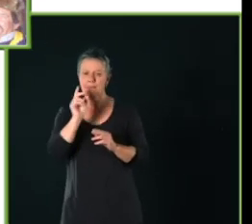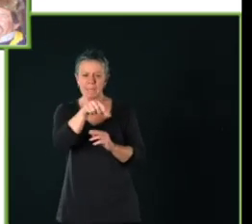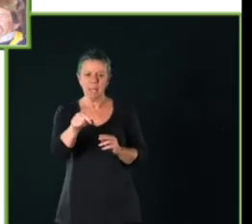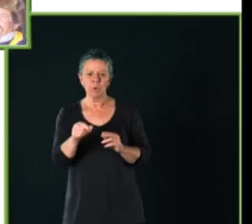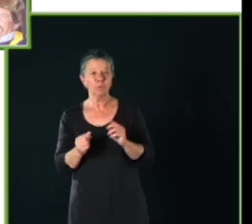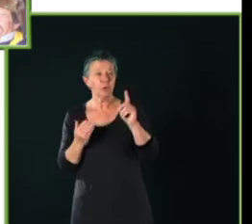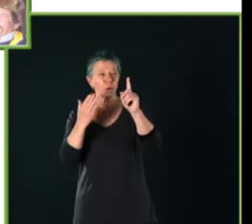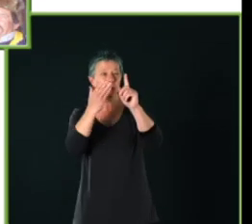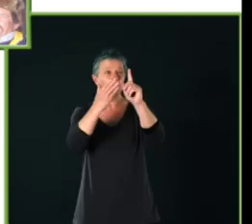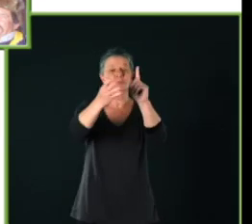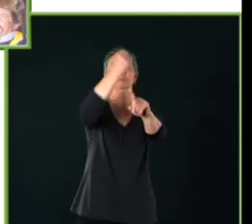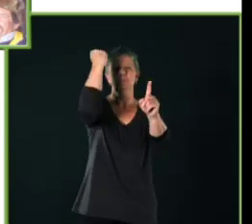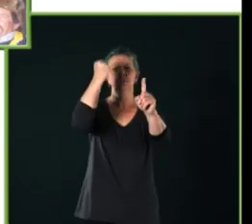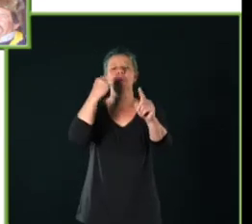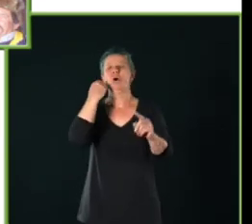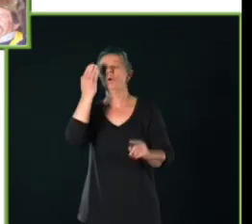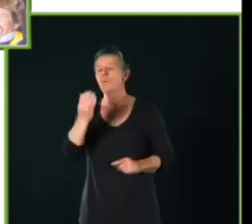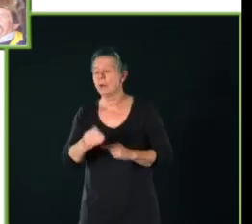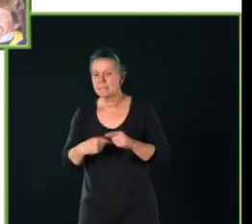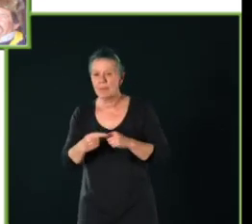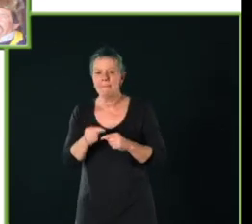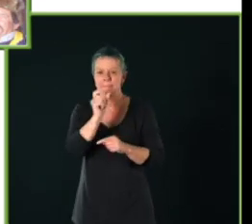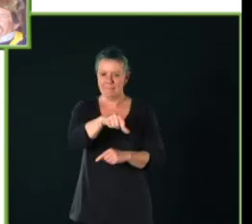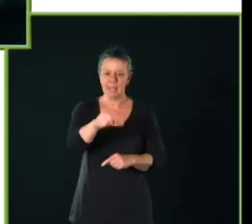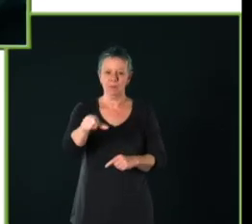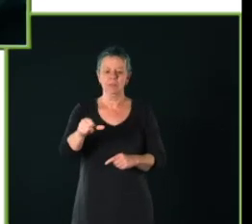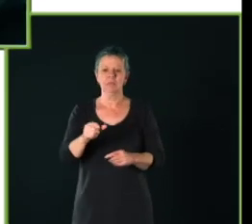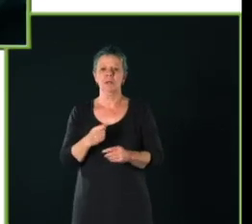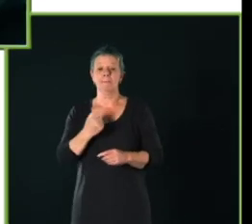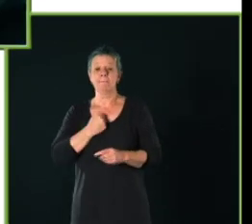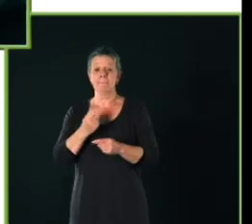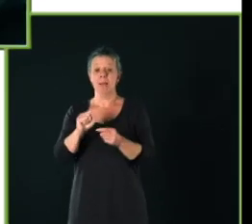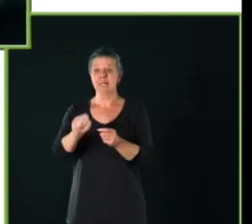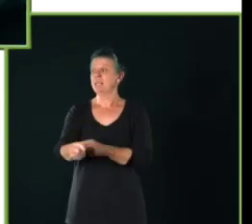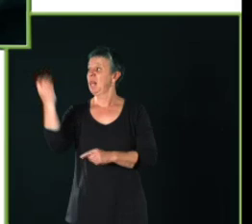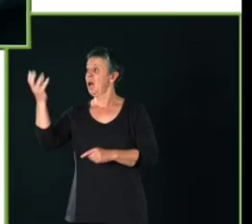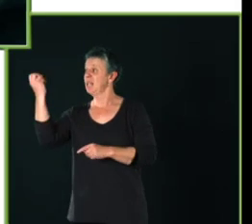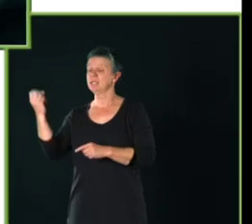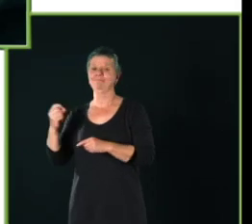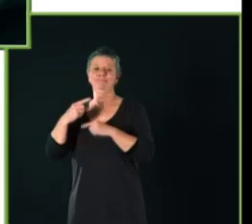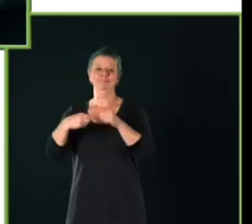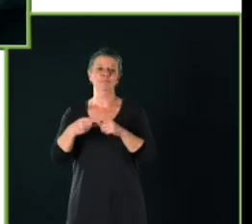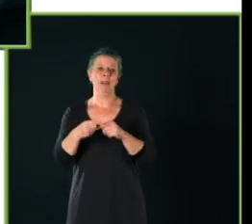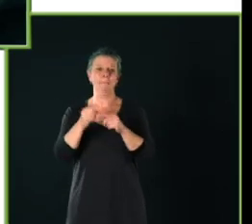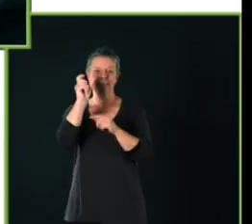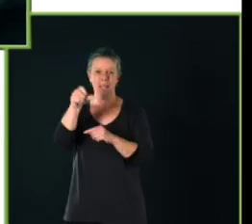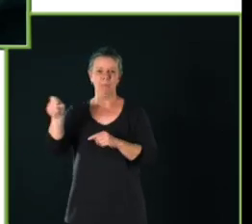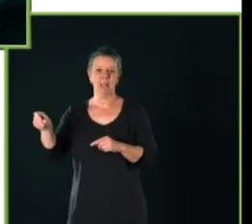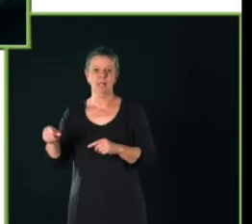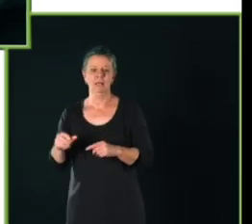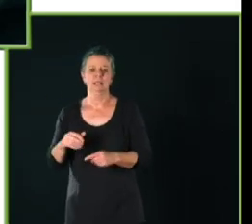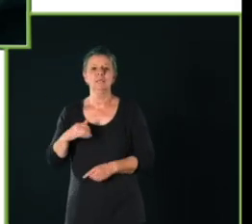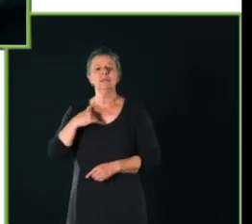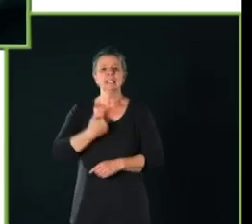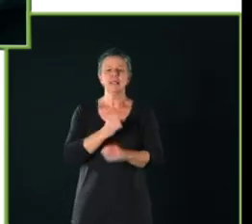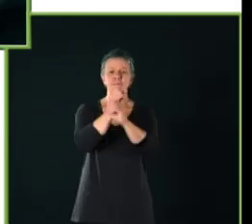It's always about people. So my slides are always about people. You need a vision. You need a clear